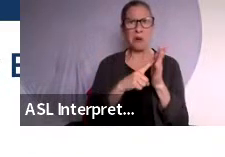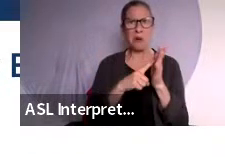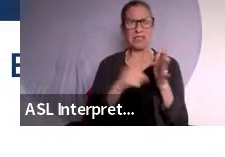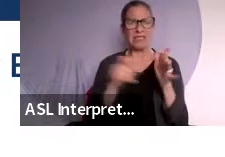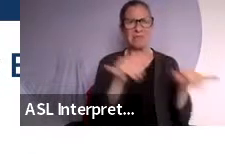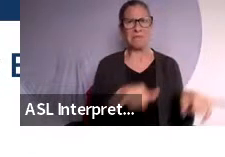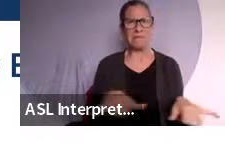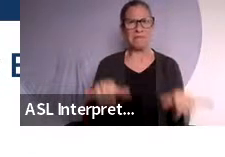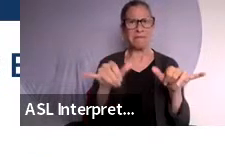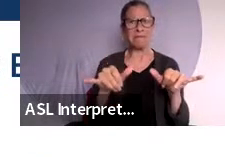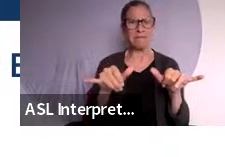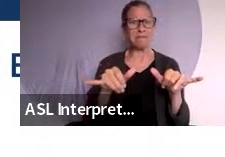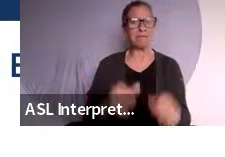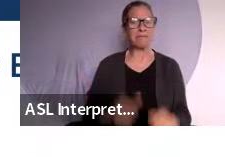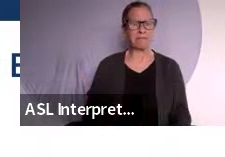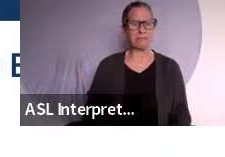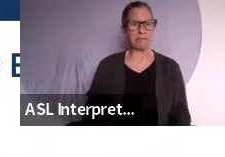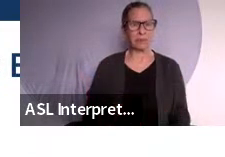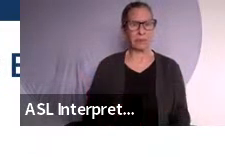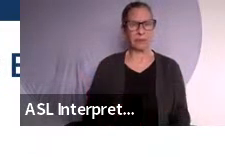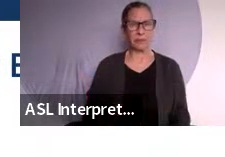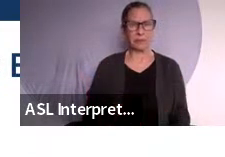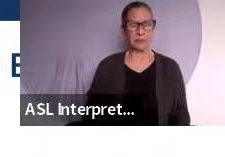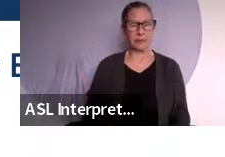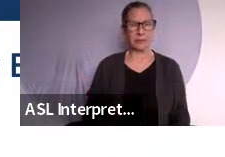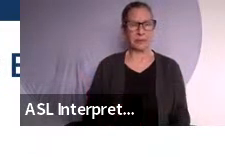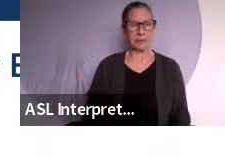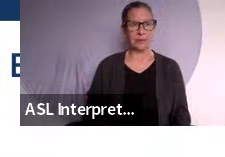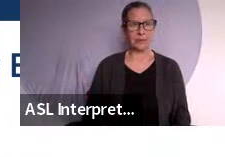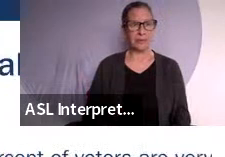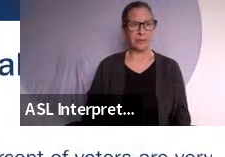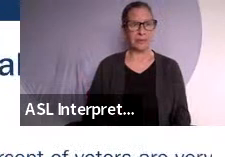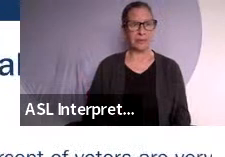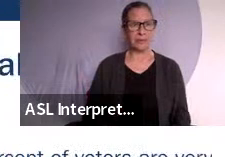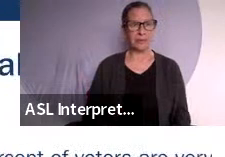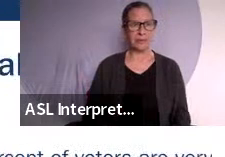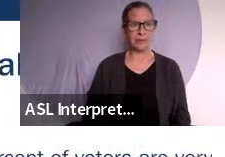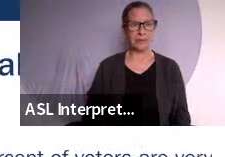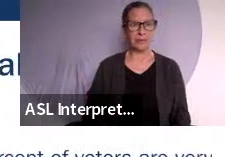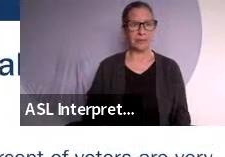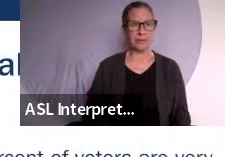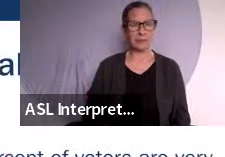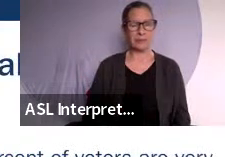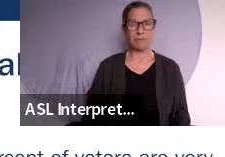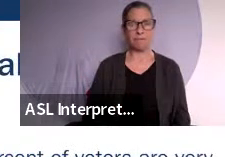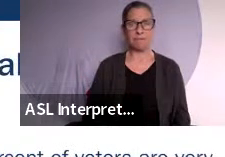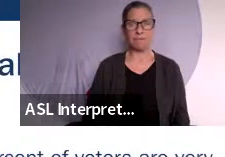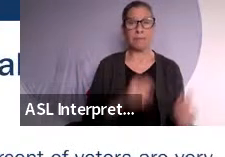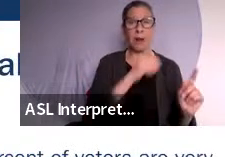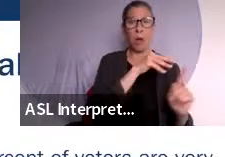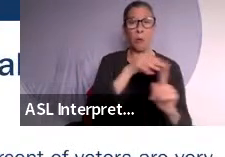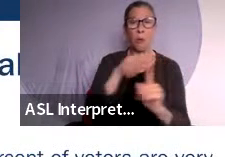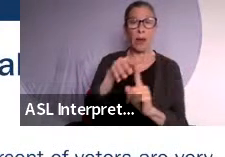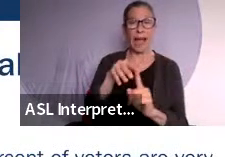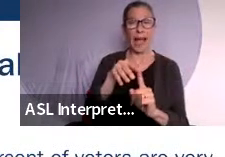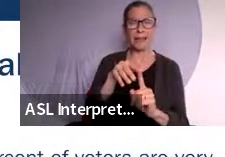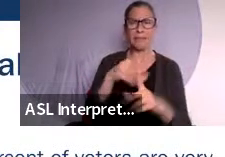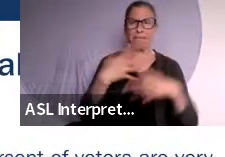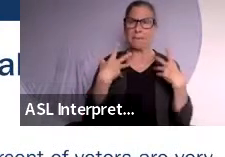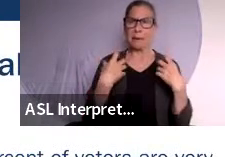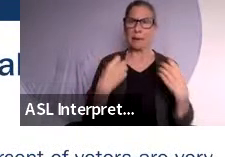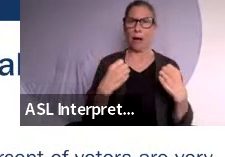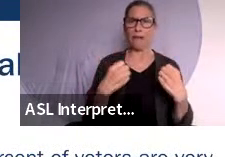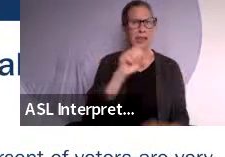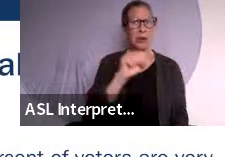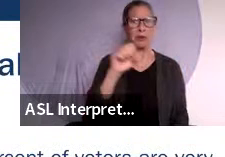Uh, We then ask voters their confidence in whether or